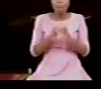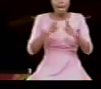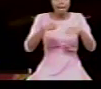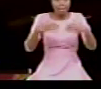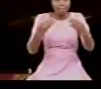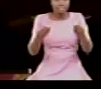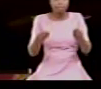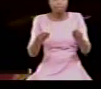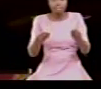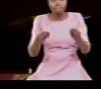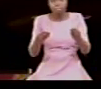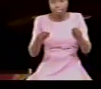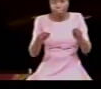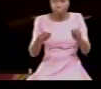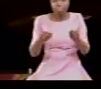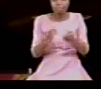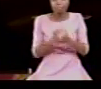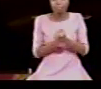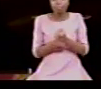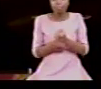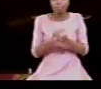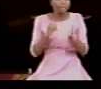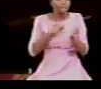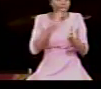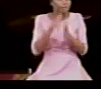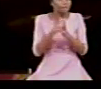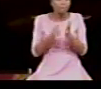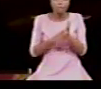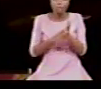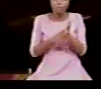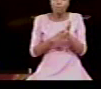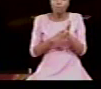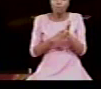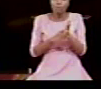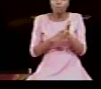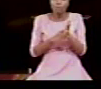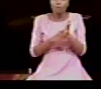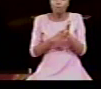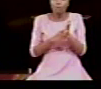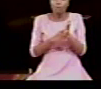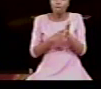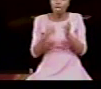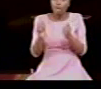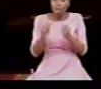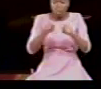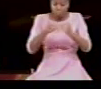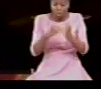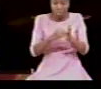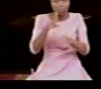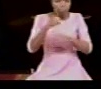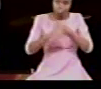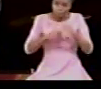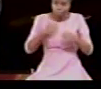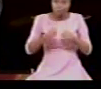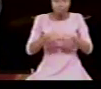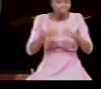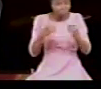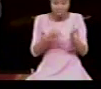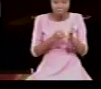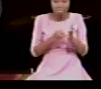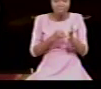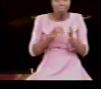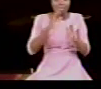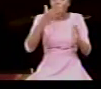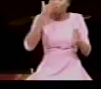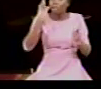Give is a law. Break it, you suffer. Break it, you become wretched.